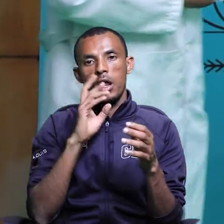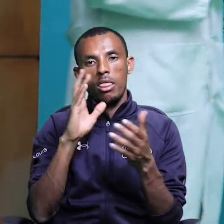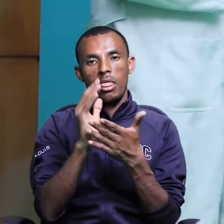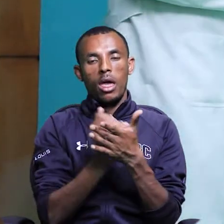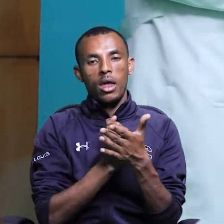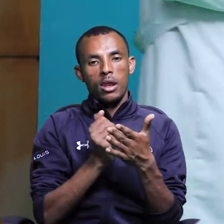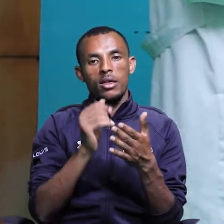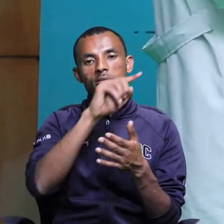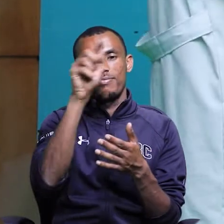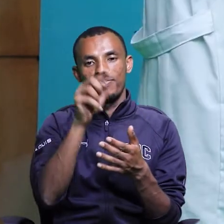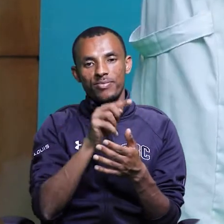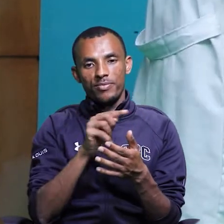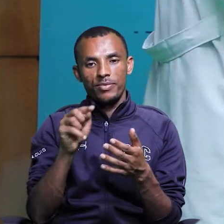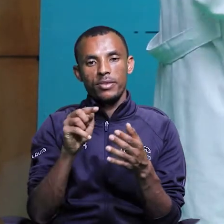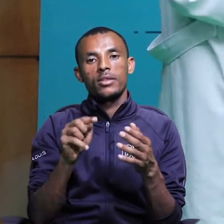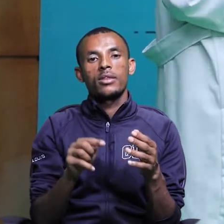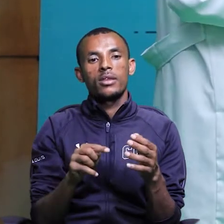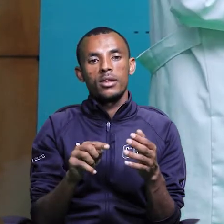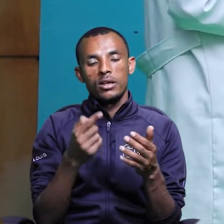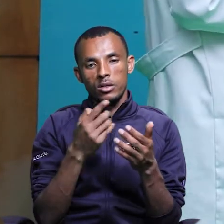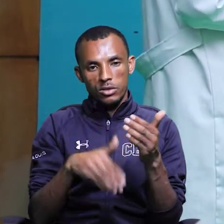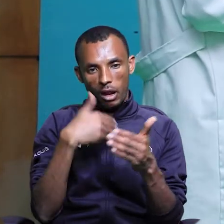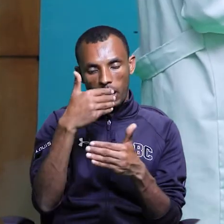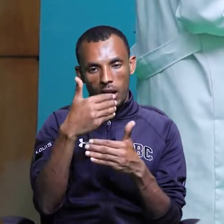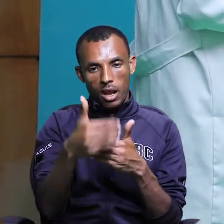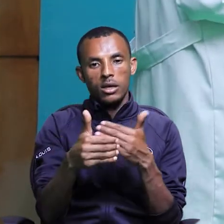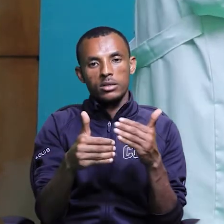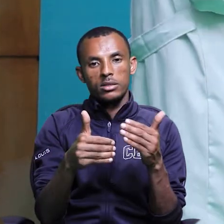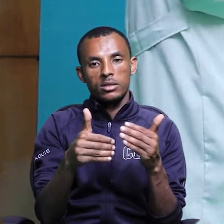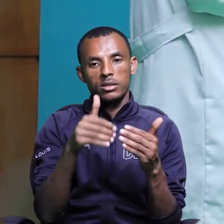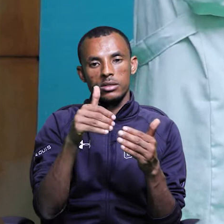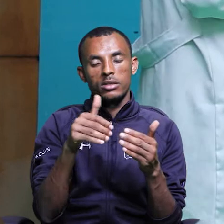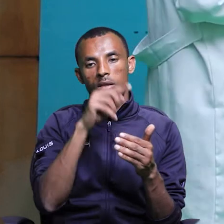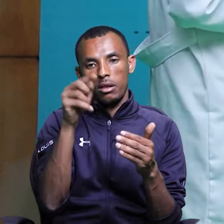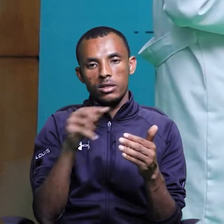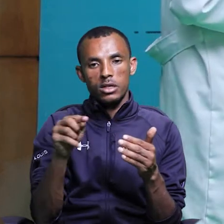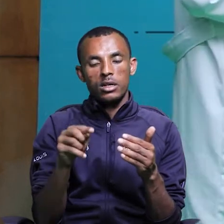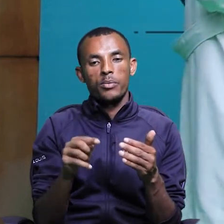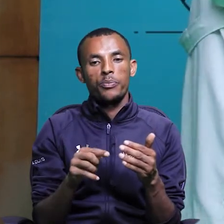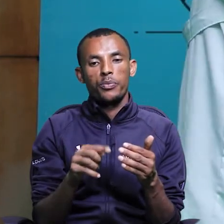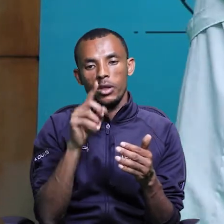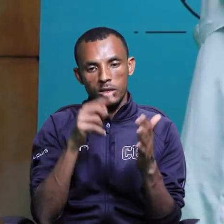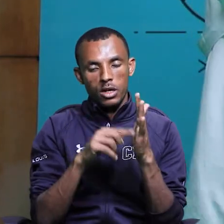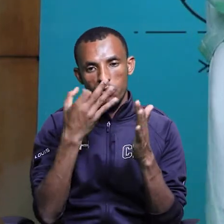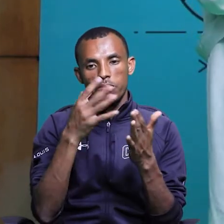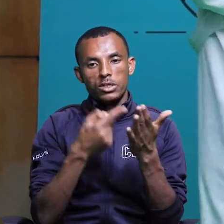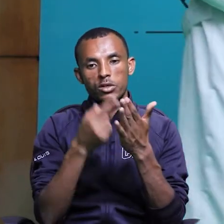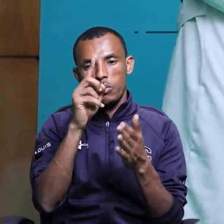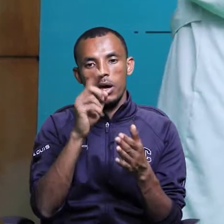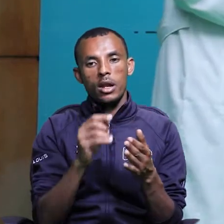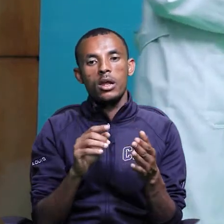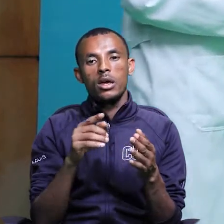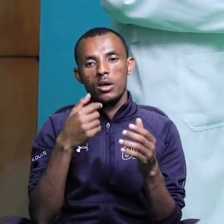as integer. So round up to the next integer. Once I know this one, we should be able to